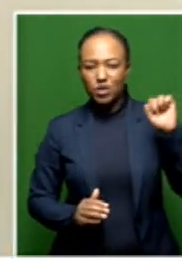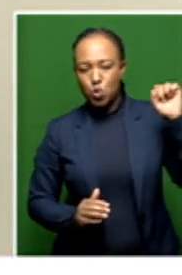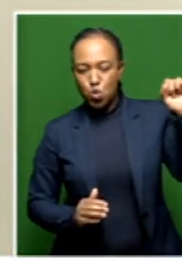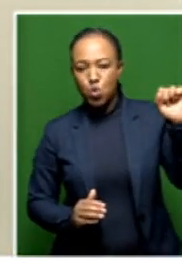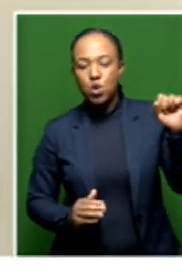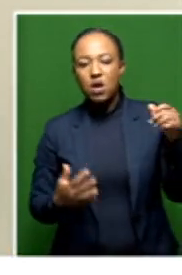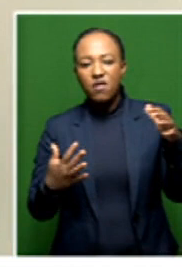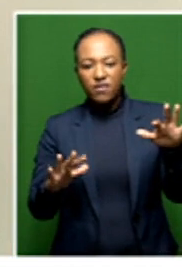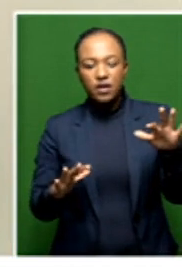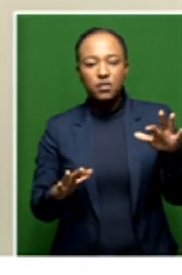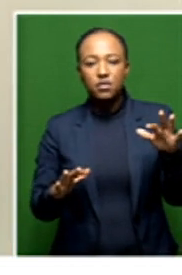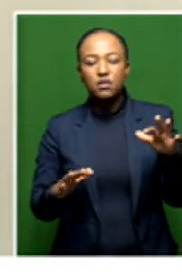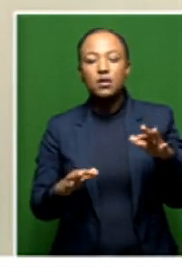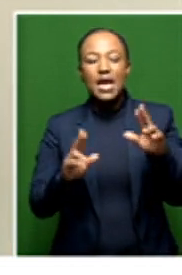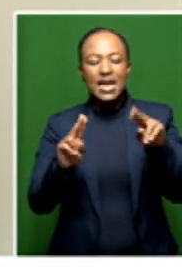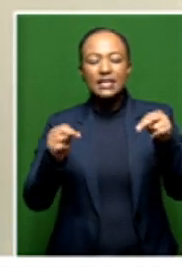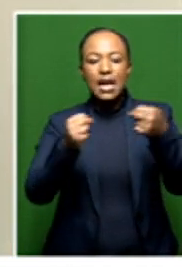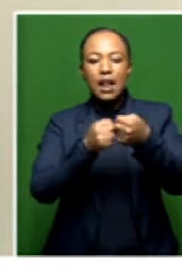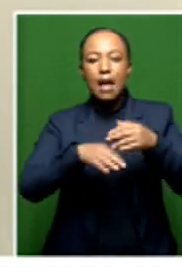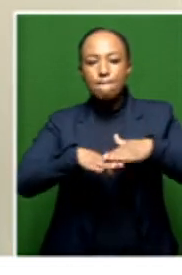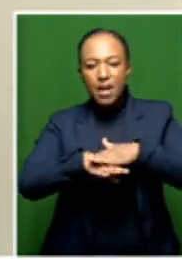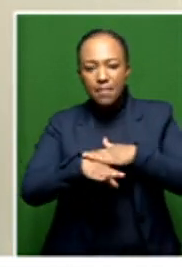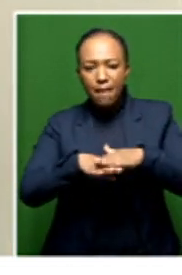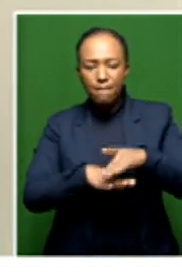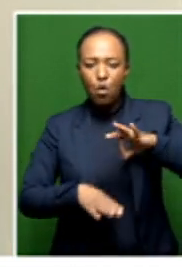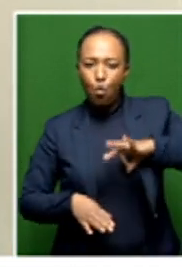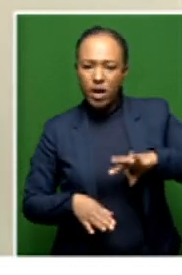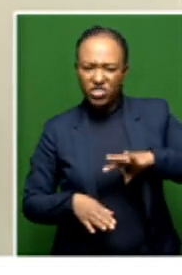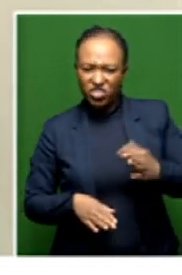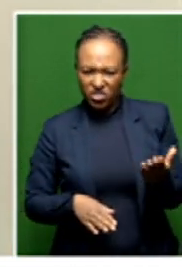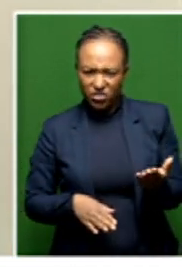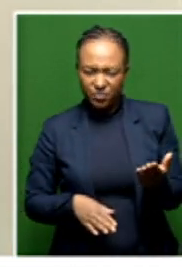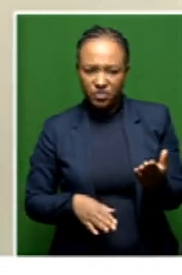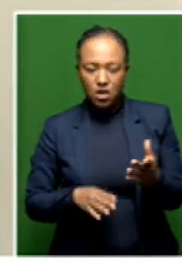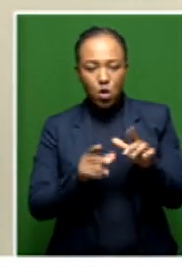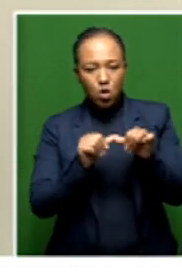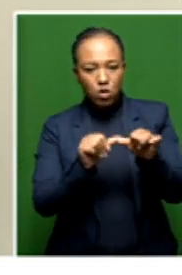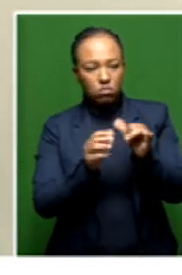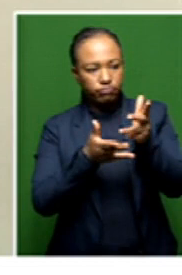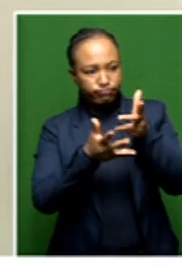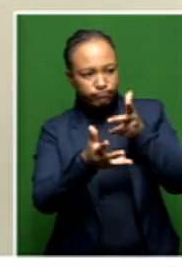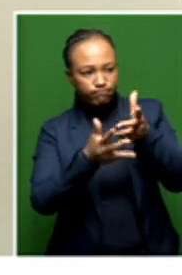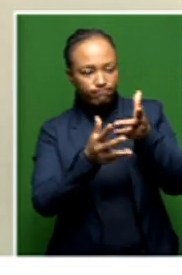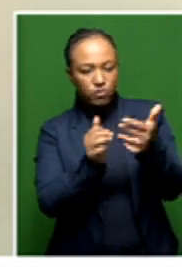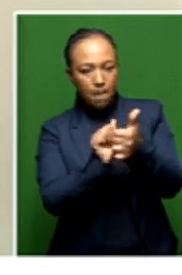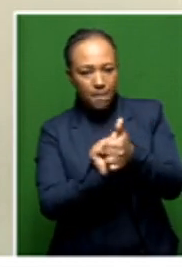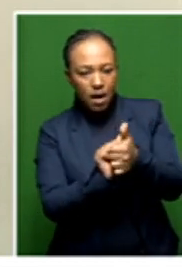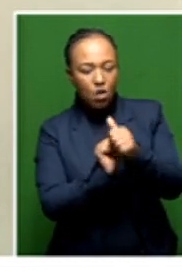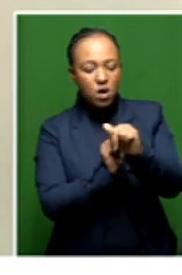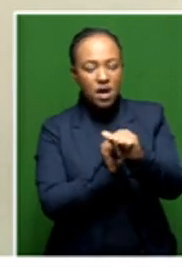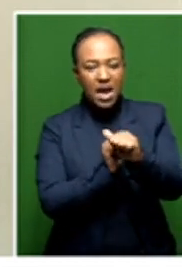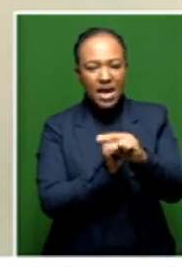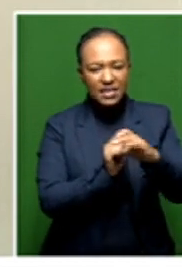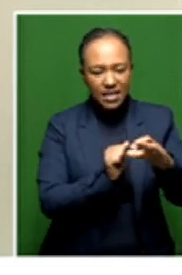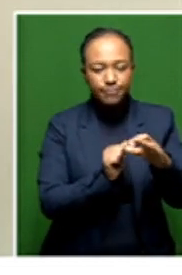decade spoke about the national minimum wage. And because of our consistent engagement in the alliance with the African National